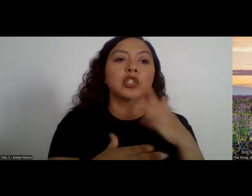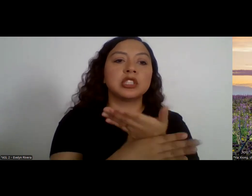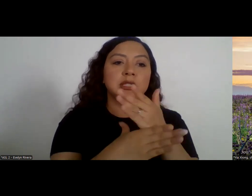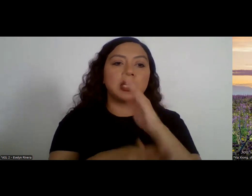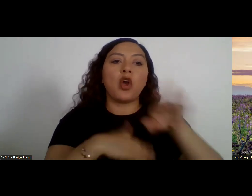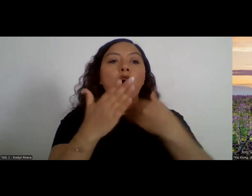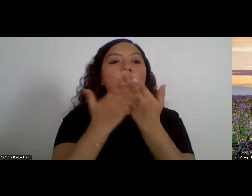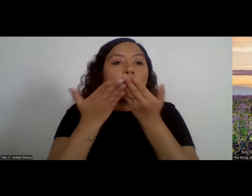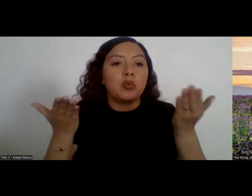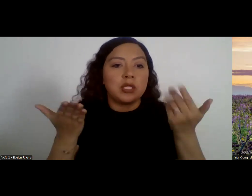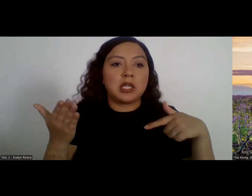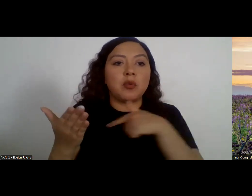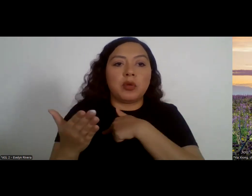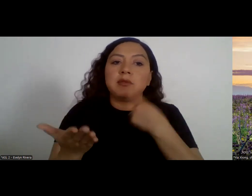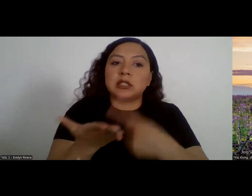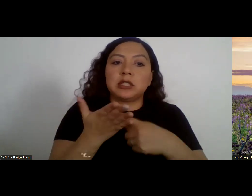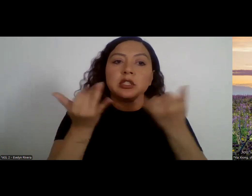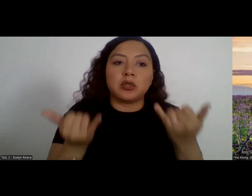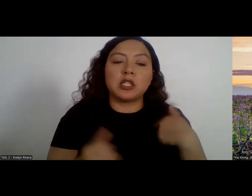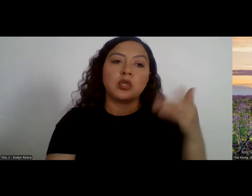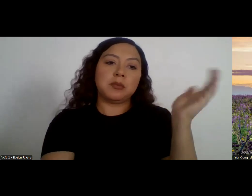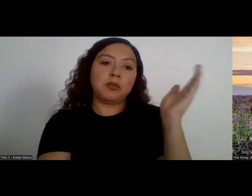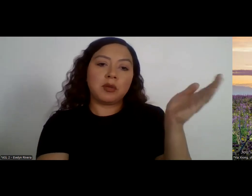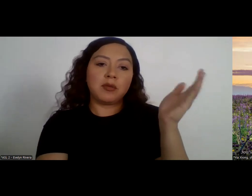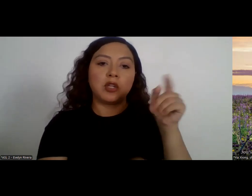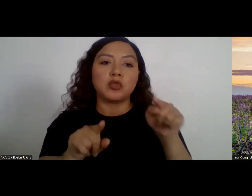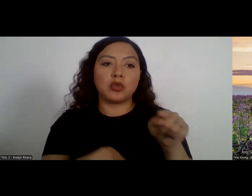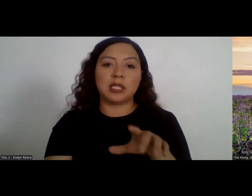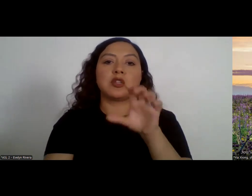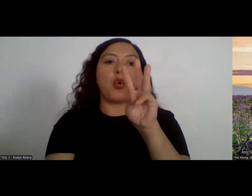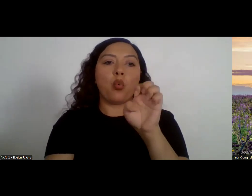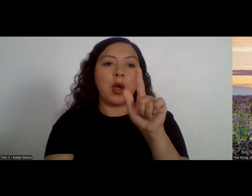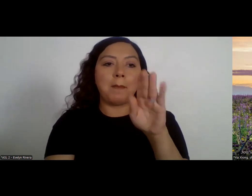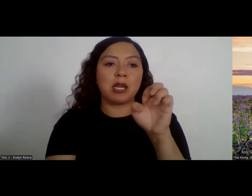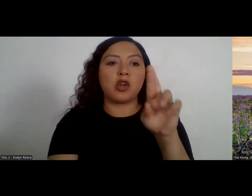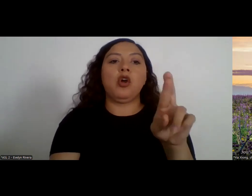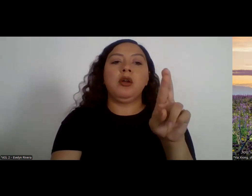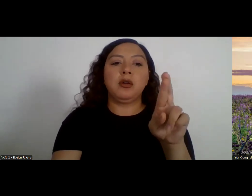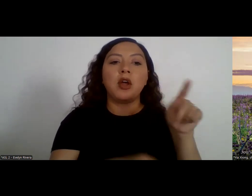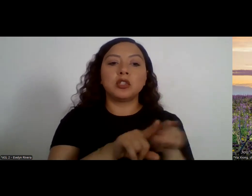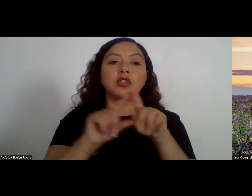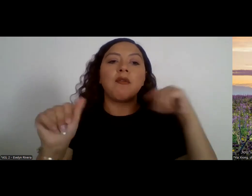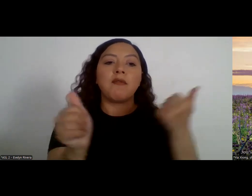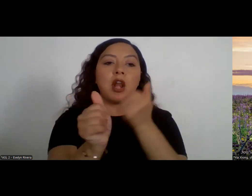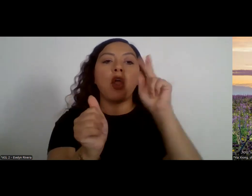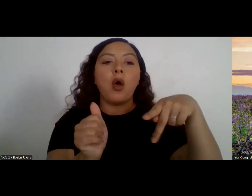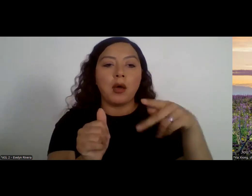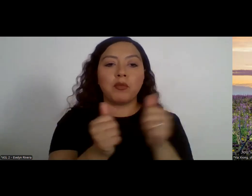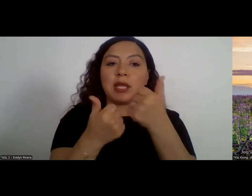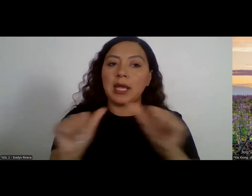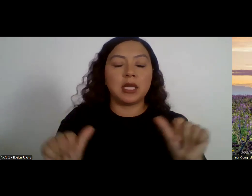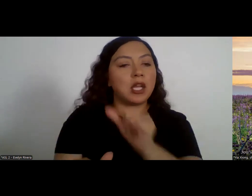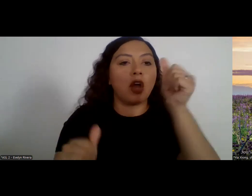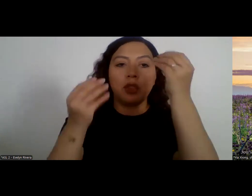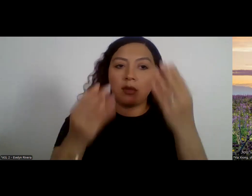shared throughout this presentation and webinar, as well as follow up with any other information